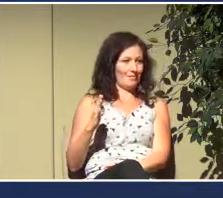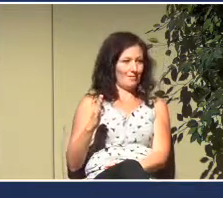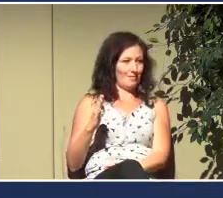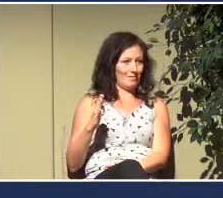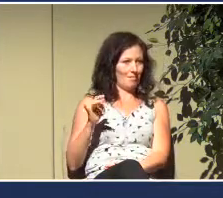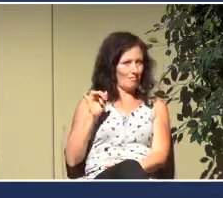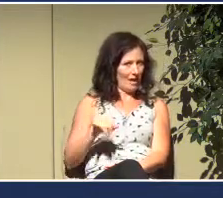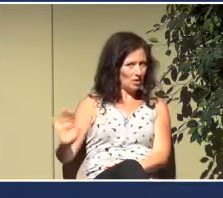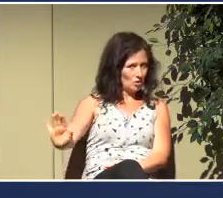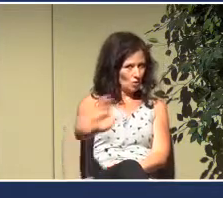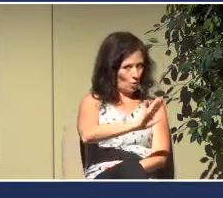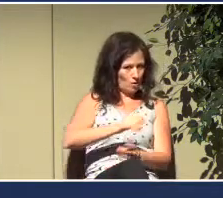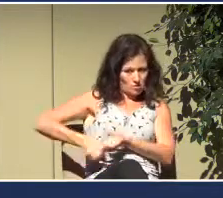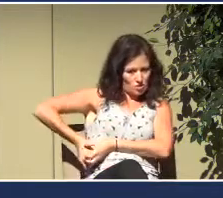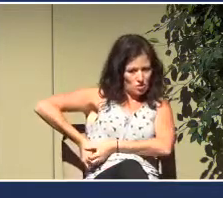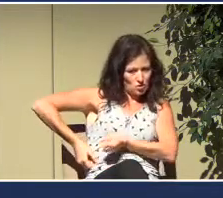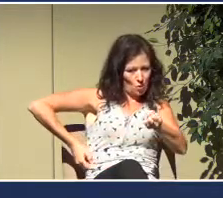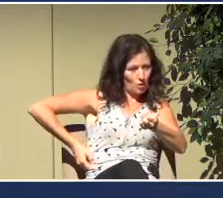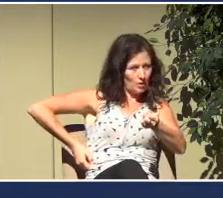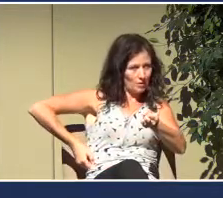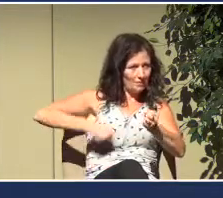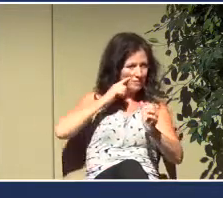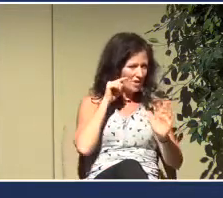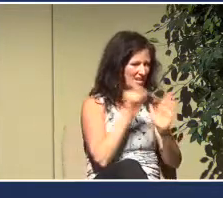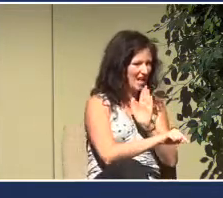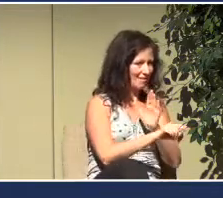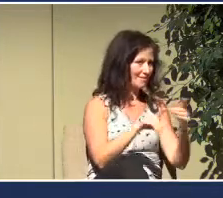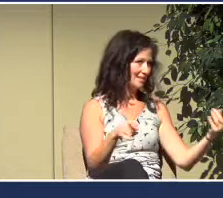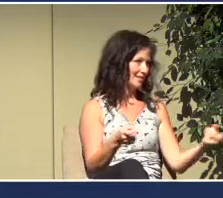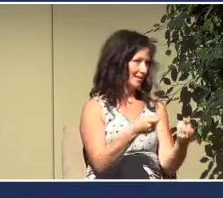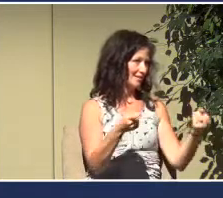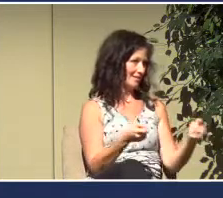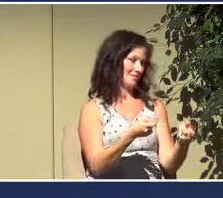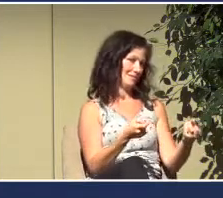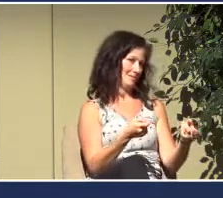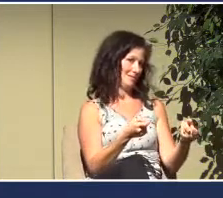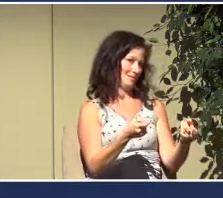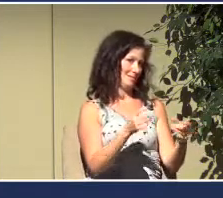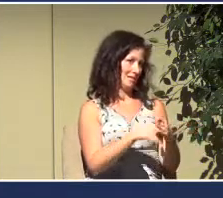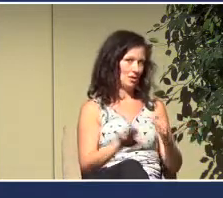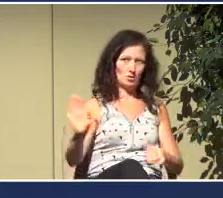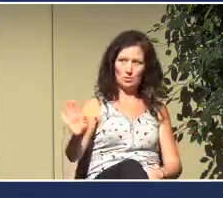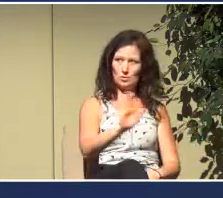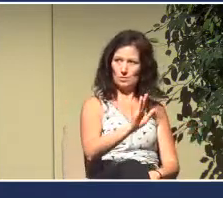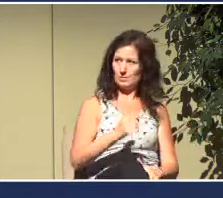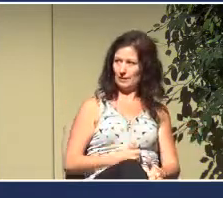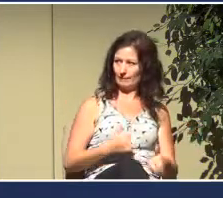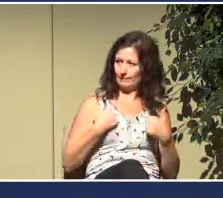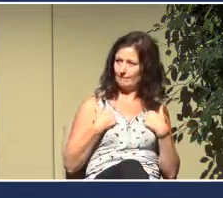is your weapon for killing sin in your life.